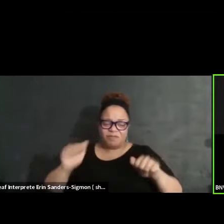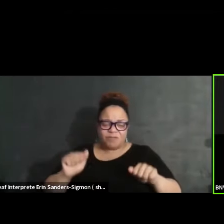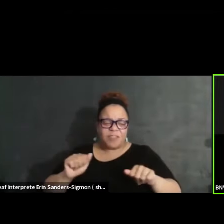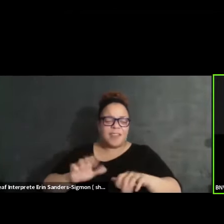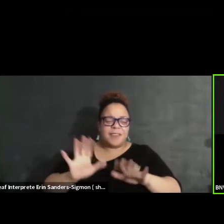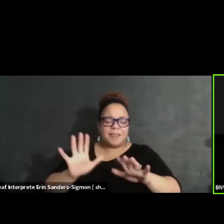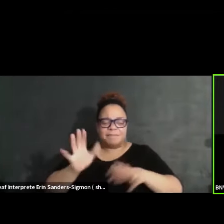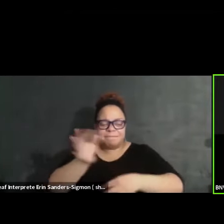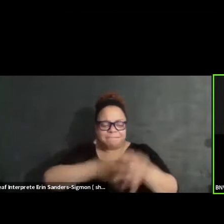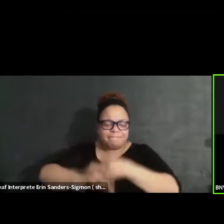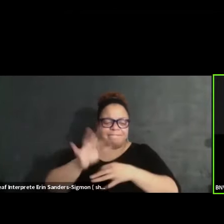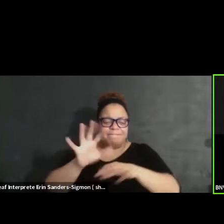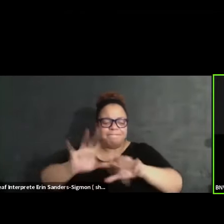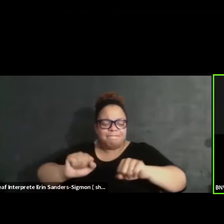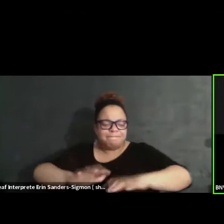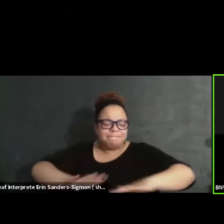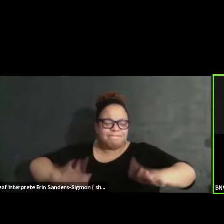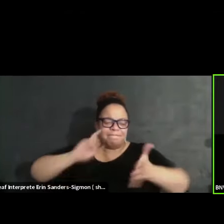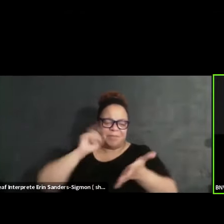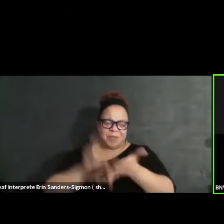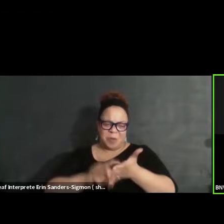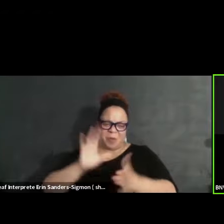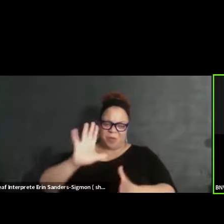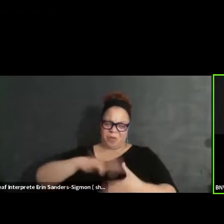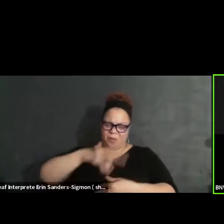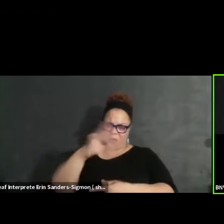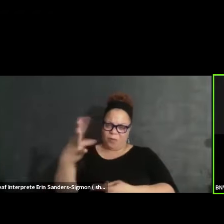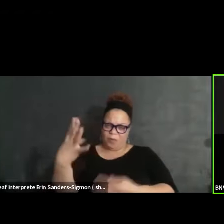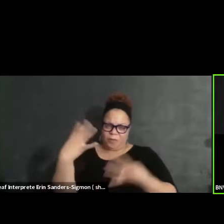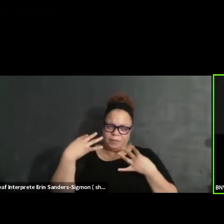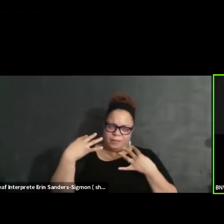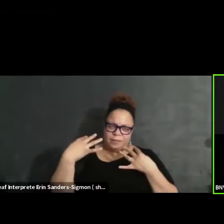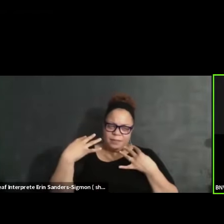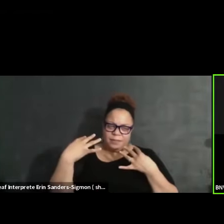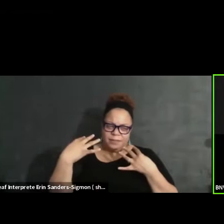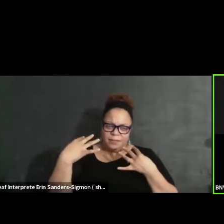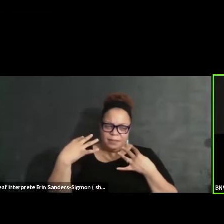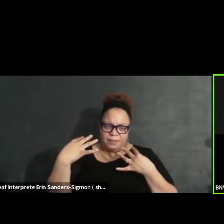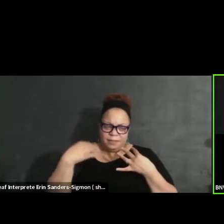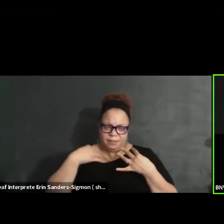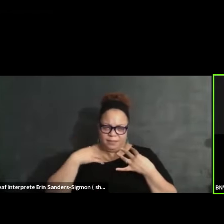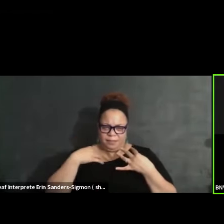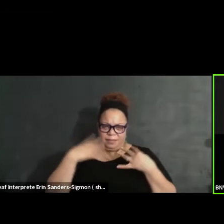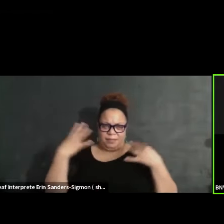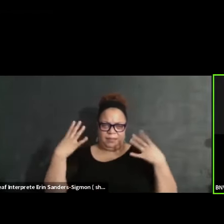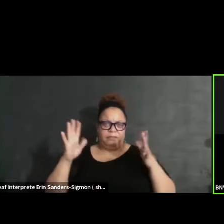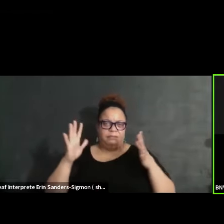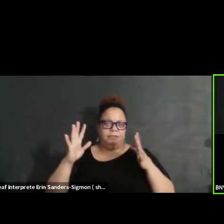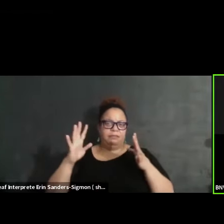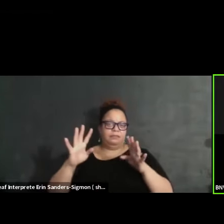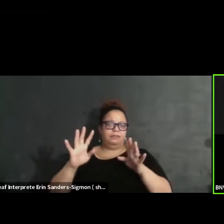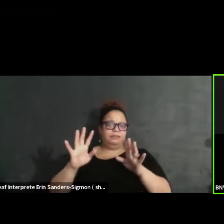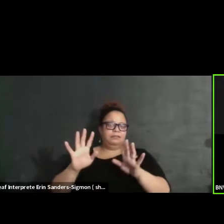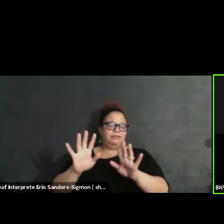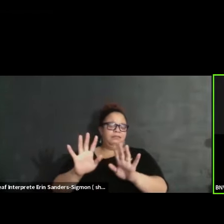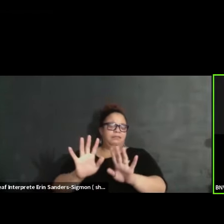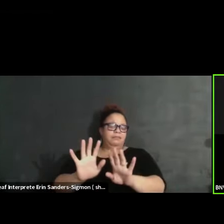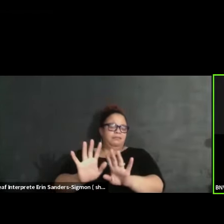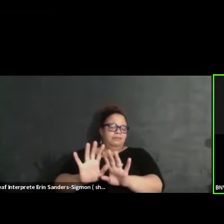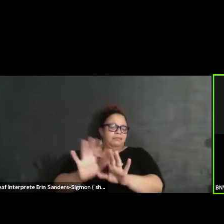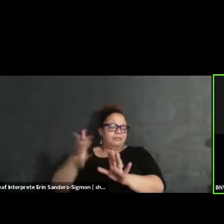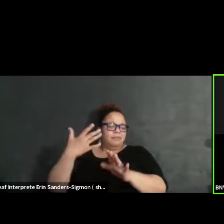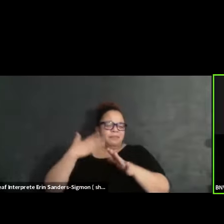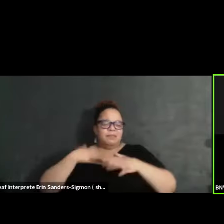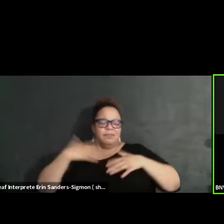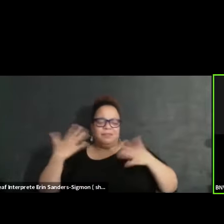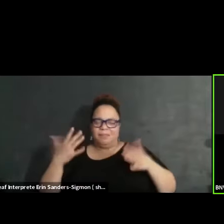ghosts sinking into the corners. So I found a way to make the plaster walls a second skin. I find